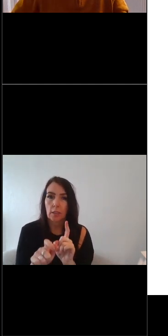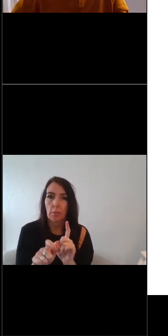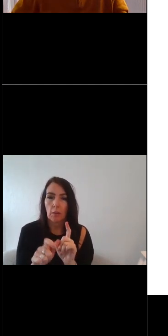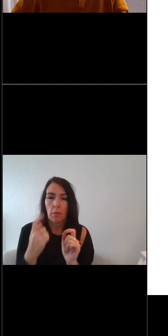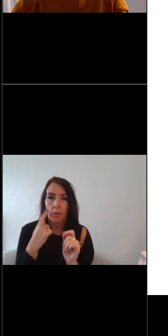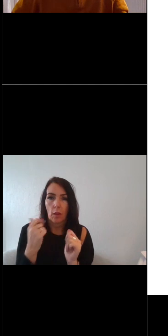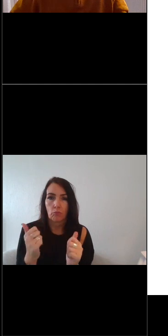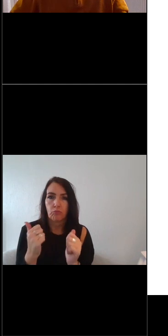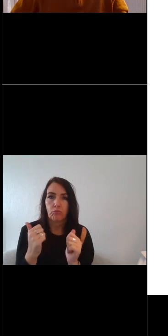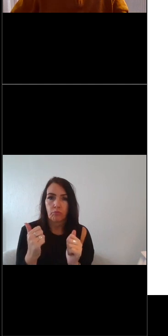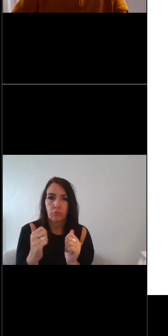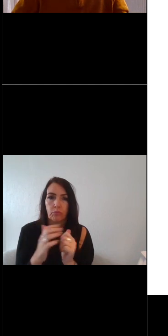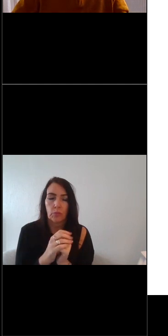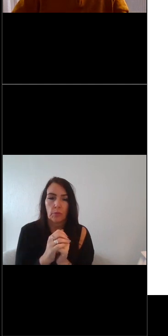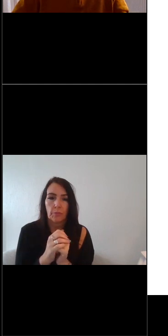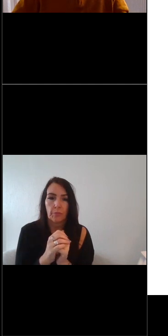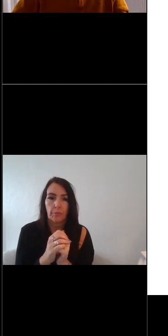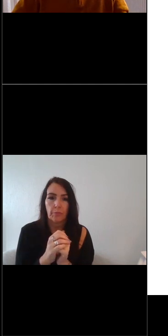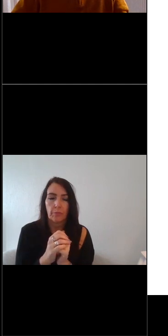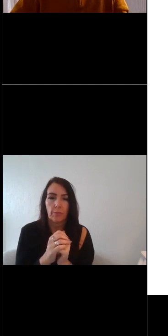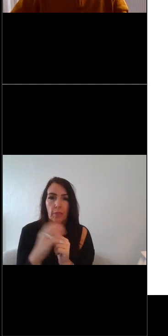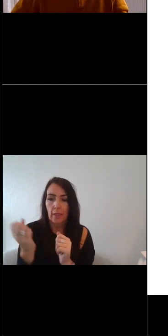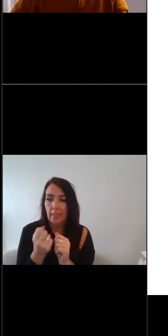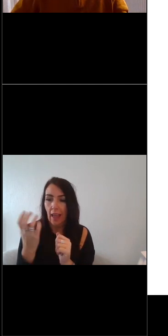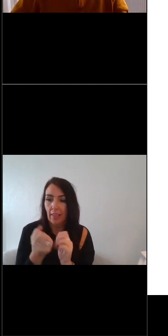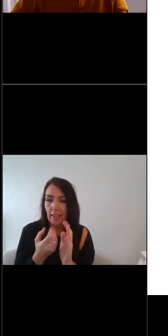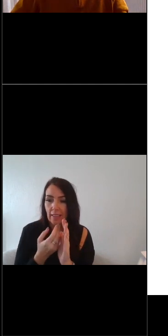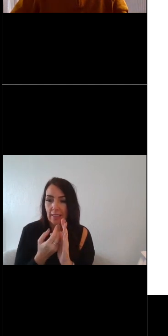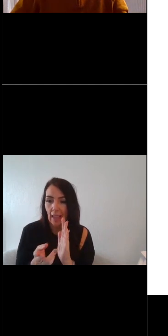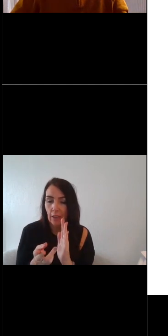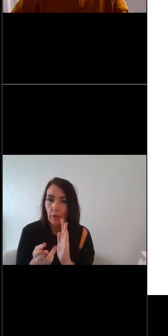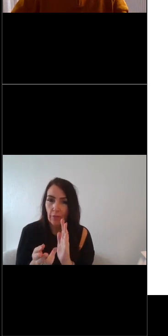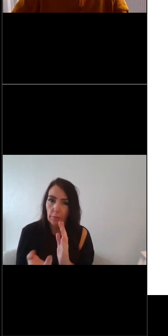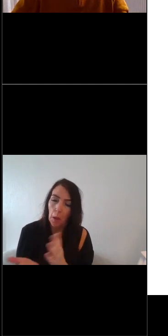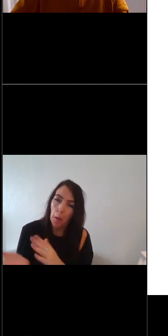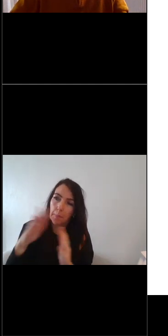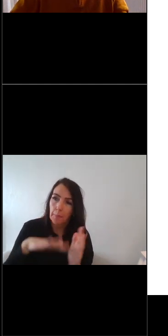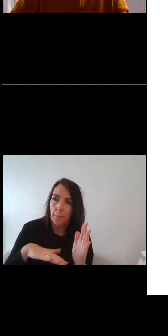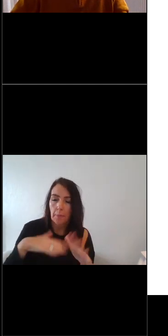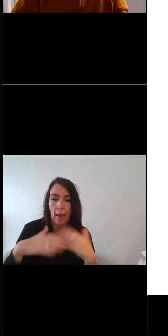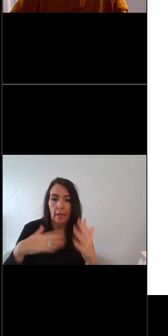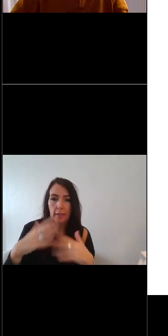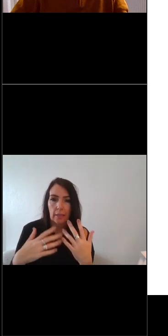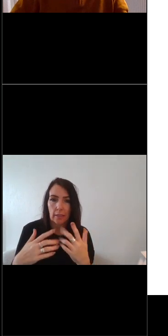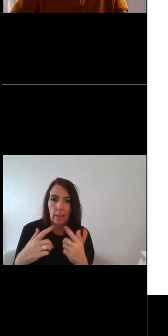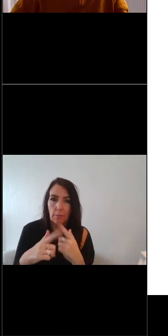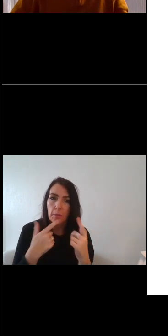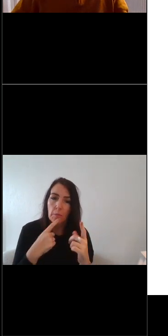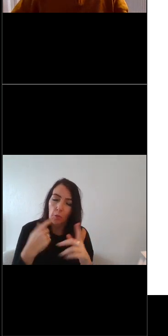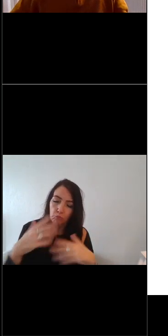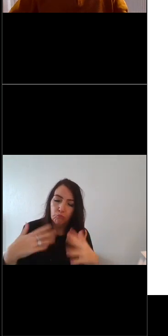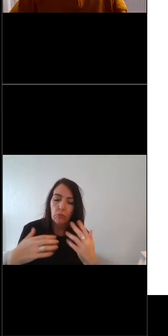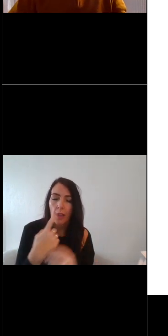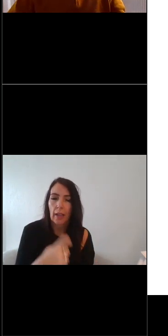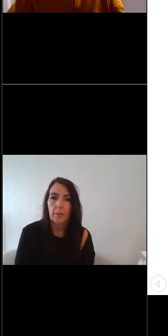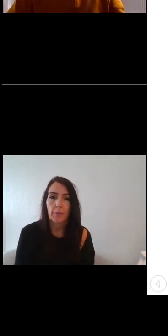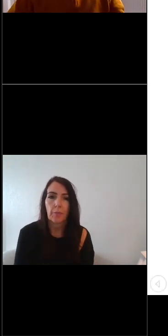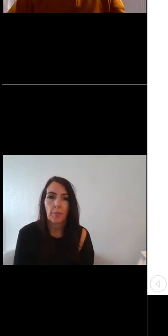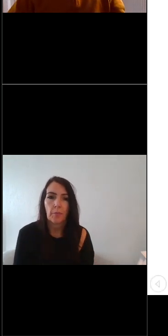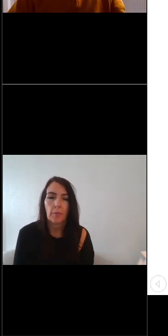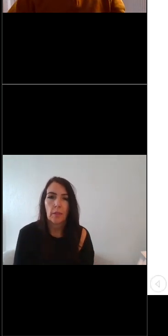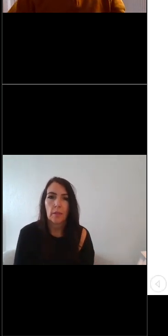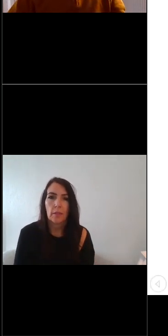increased drastically. The salary sacrifice is a good way of bringing that back into reach for people. It's a bit of an antidote